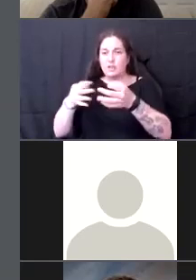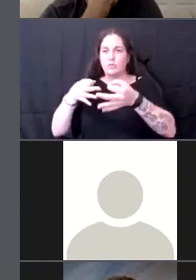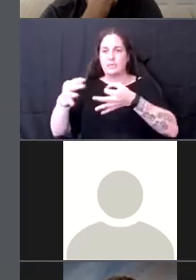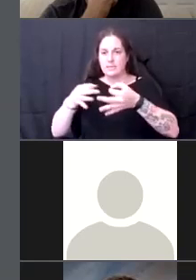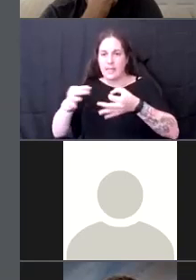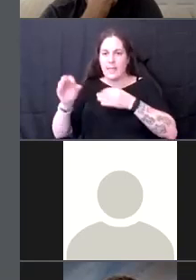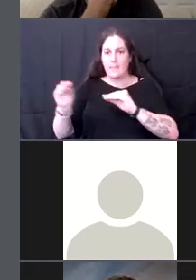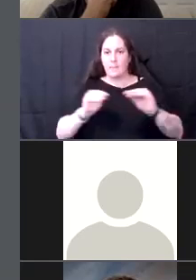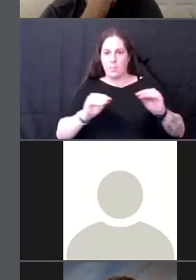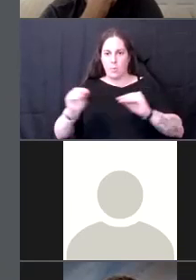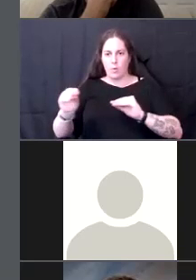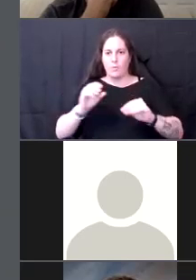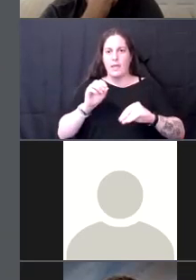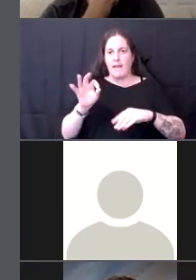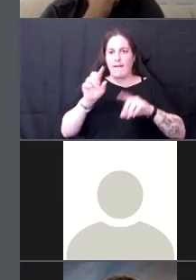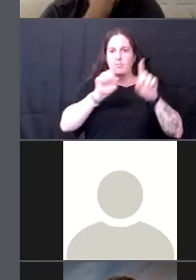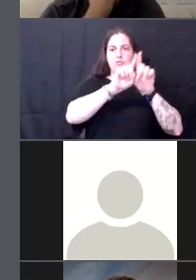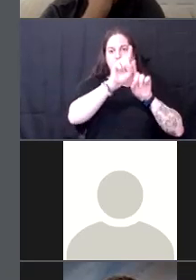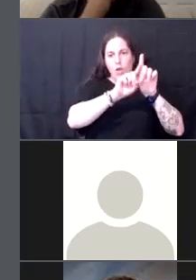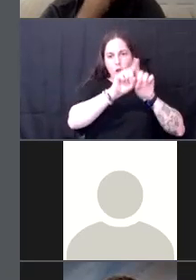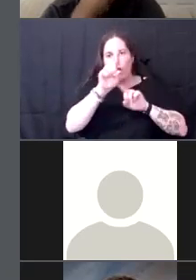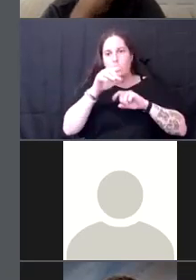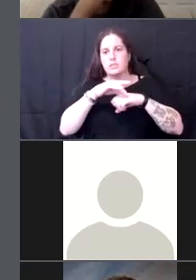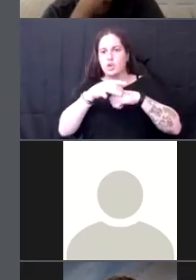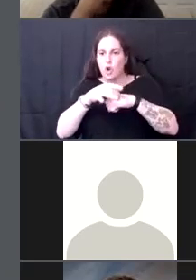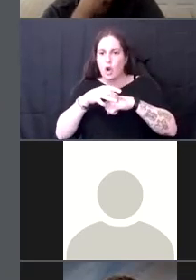Well, Kepler comes along,